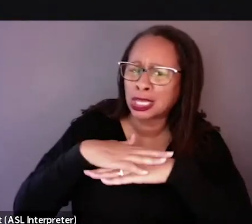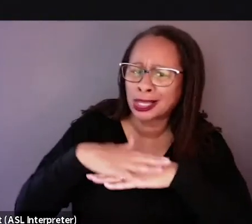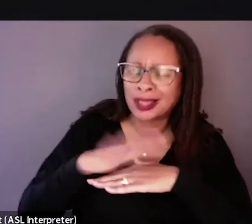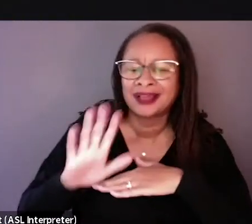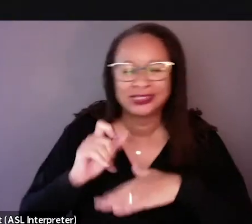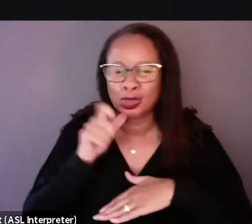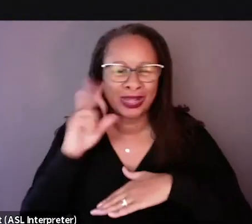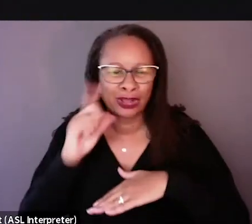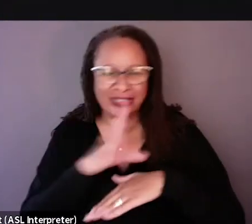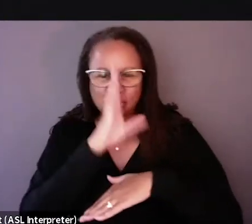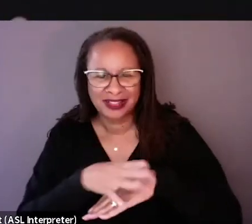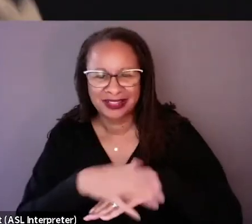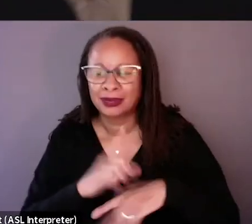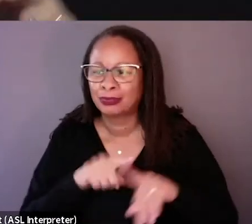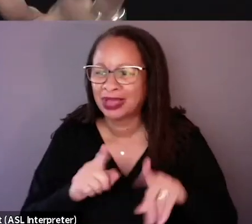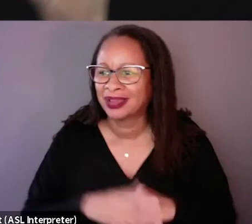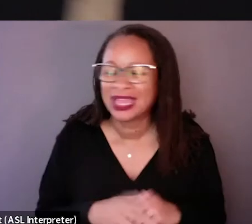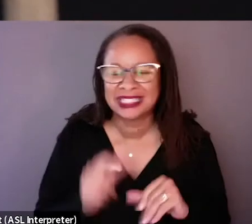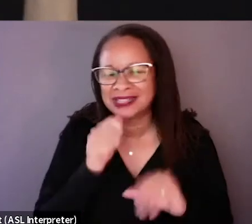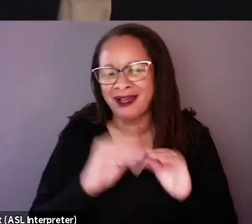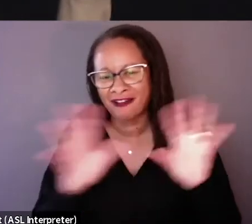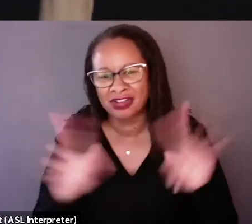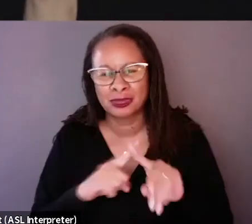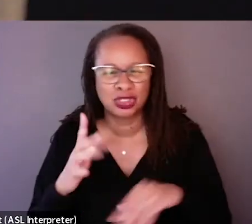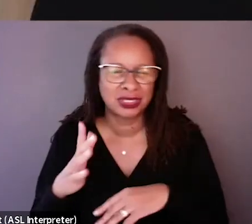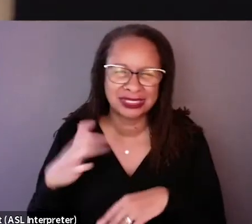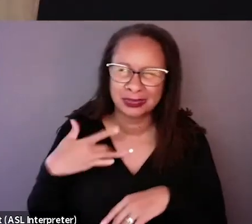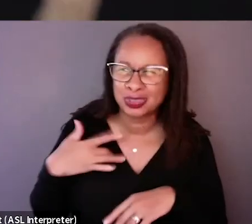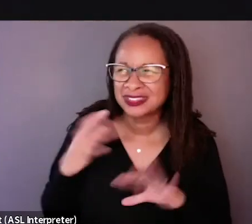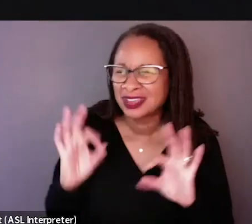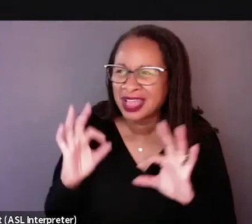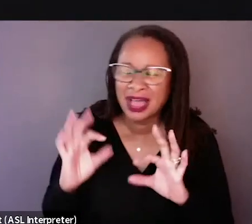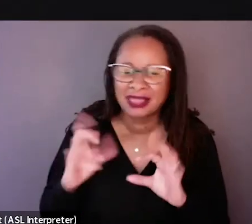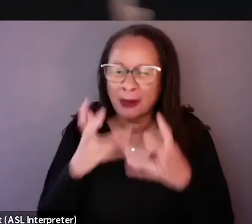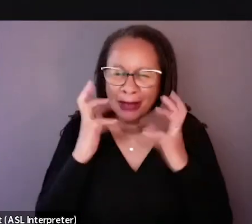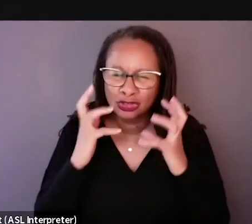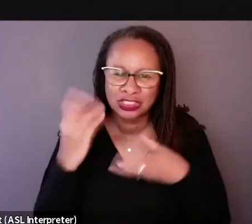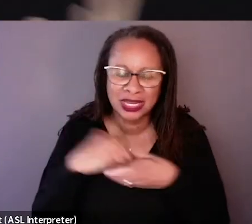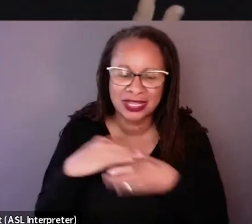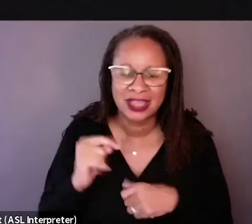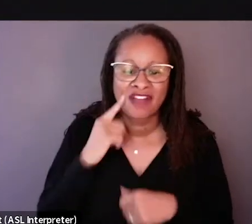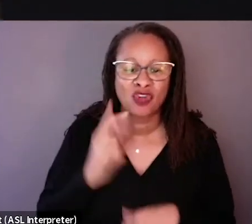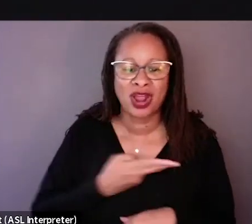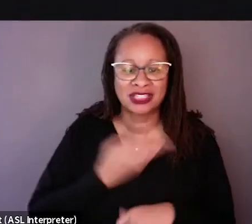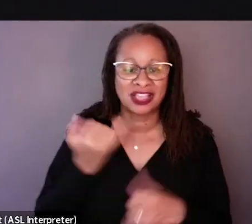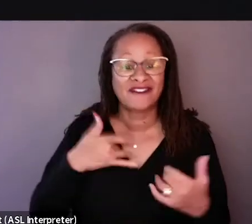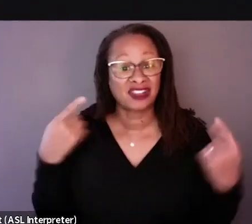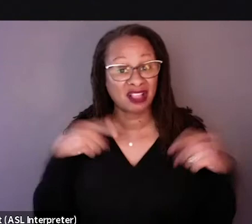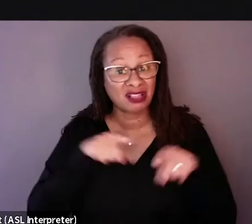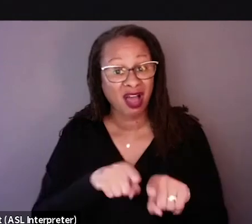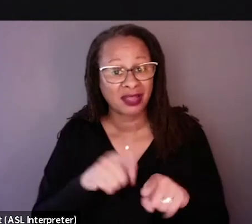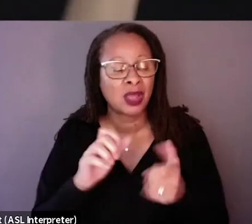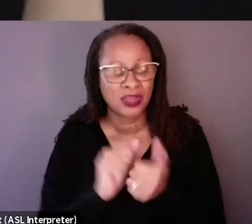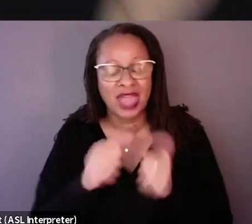at the base of the mountain at all, but you could perceive kind of like a hint of monstrosity there. And for us, that felt in line with how they perceived